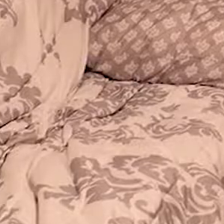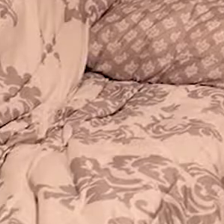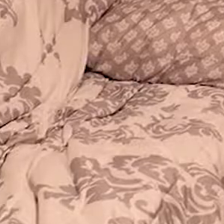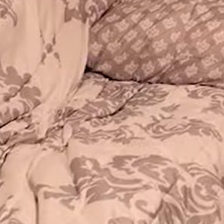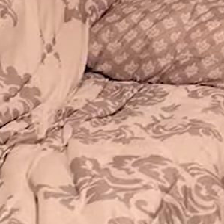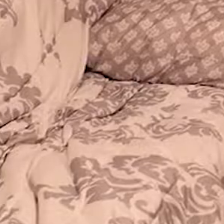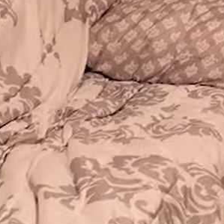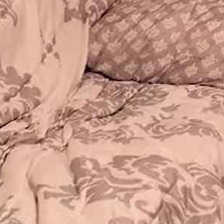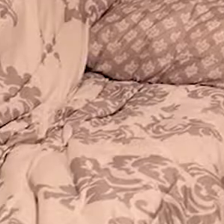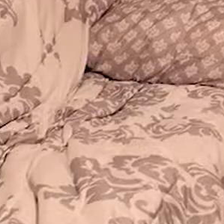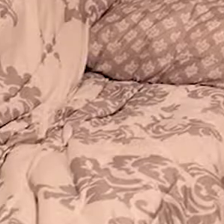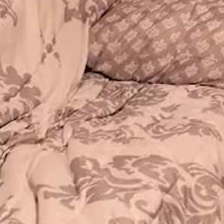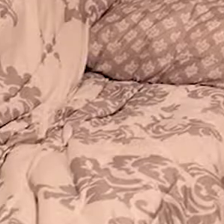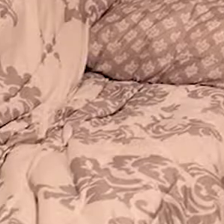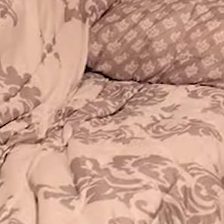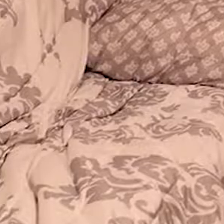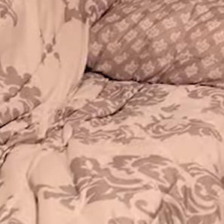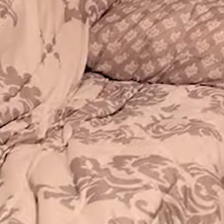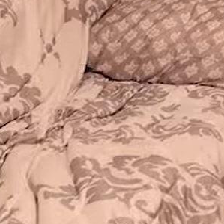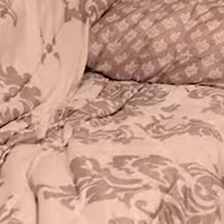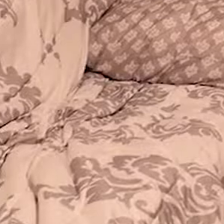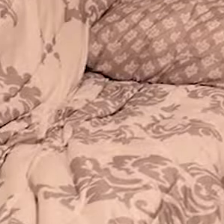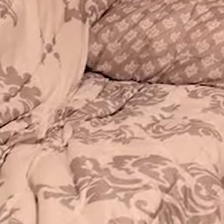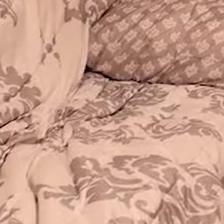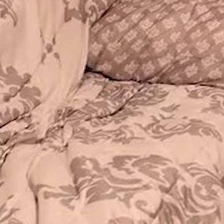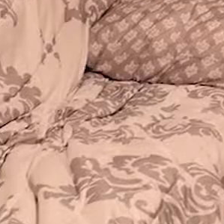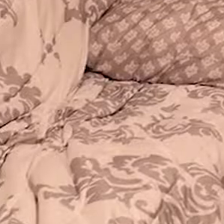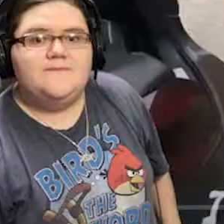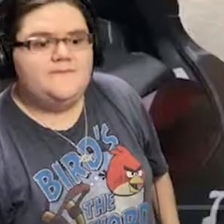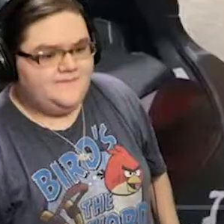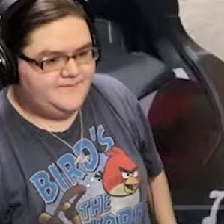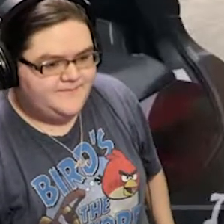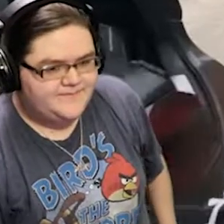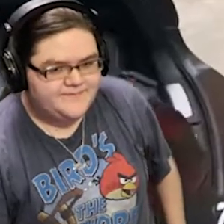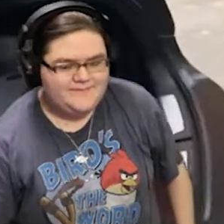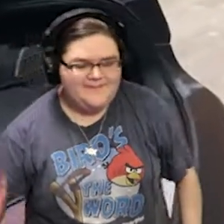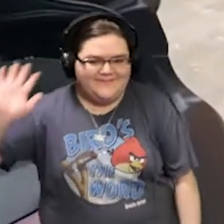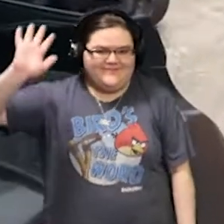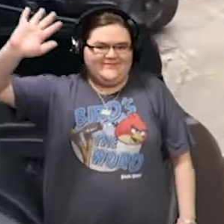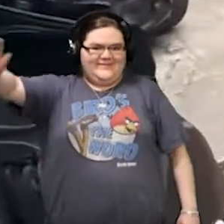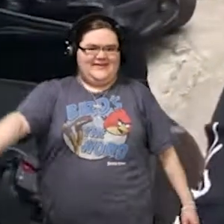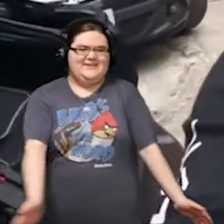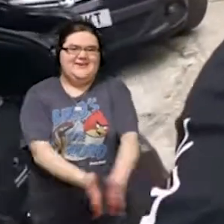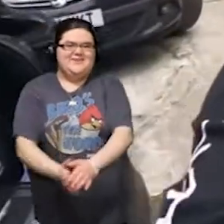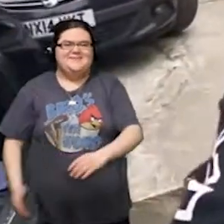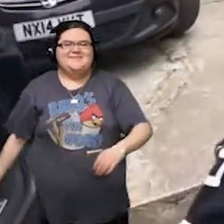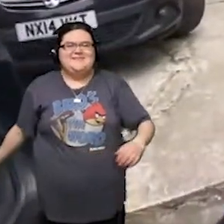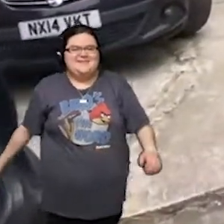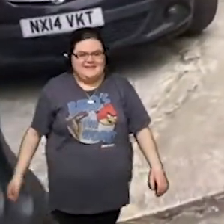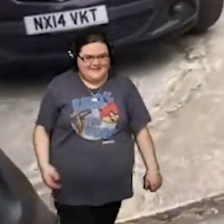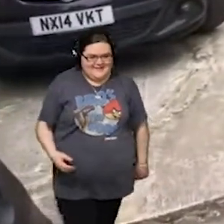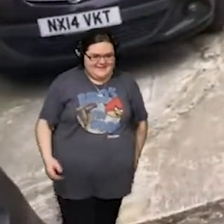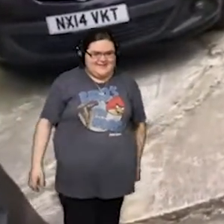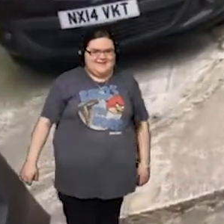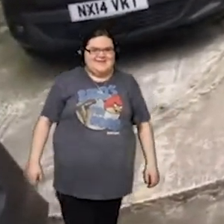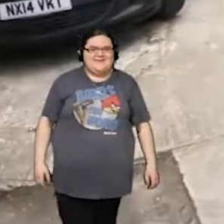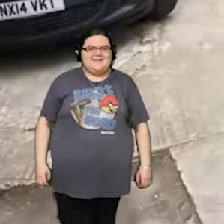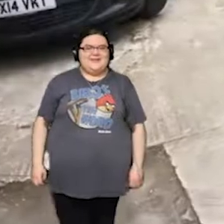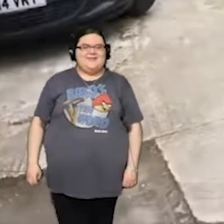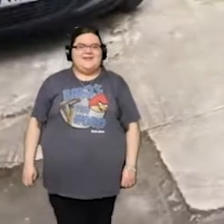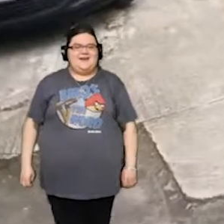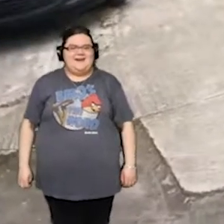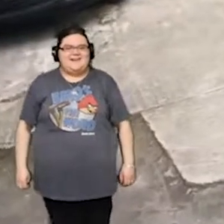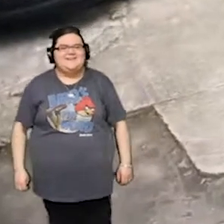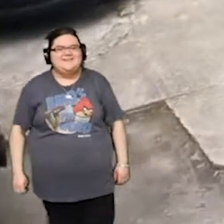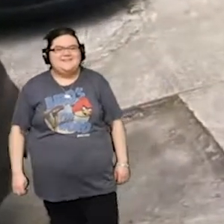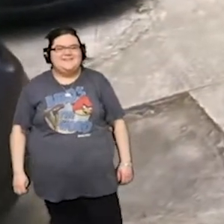seat. I'm kind of curious. So without further ado, KON, take it away. Another behind the scenes video. Yep. The Sidemen guys are keeping me busy.